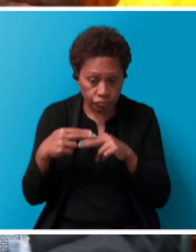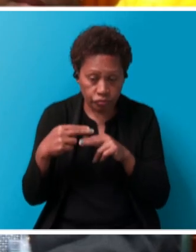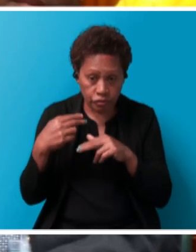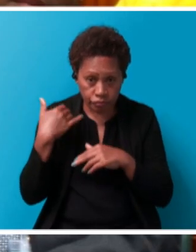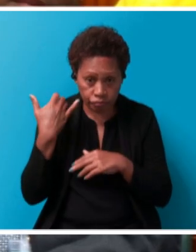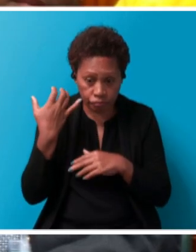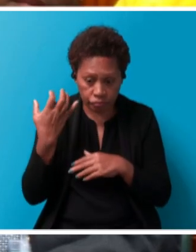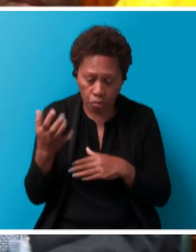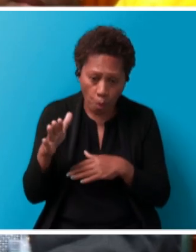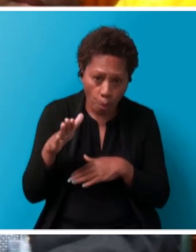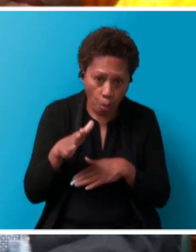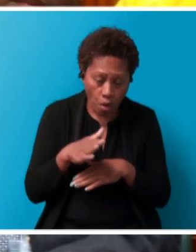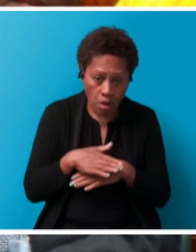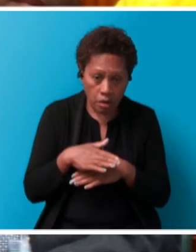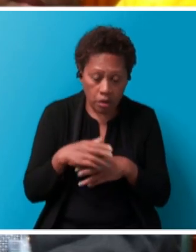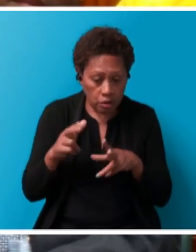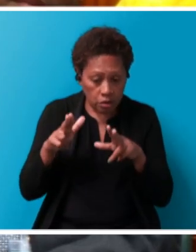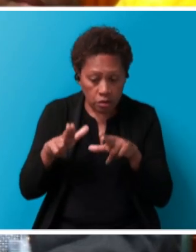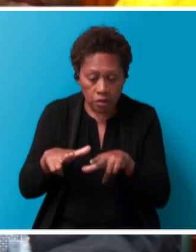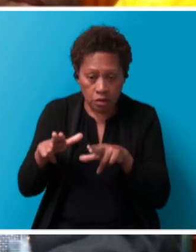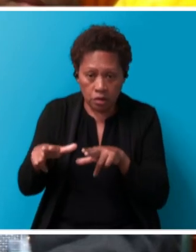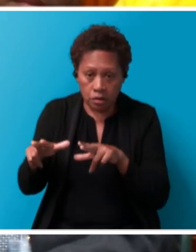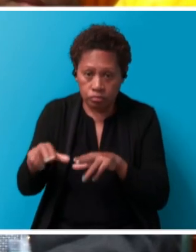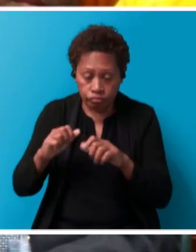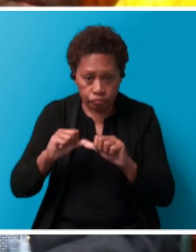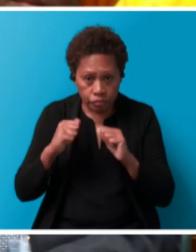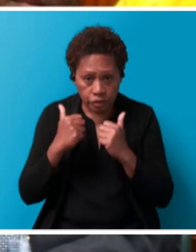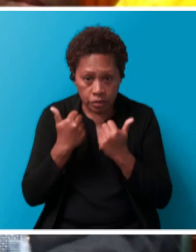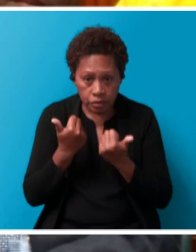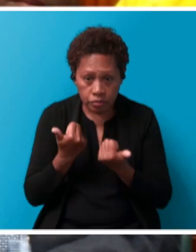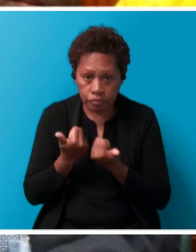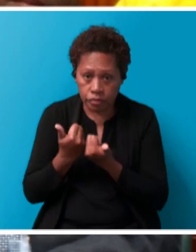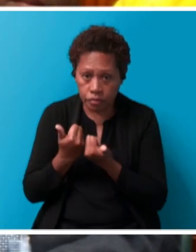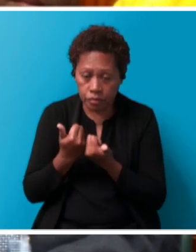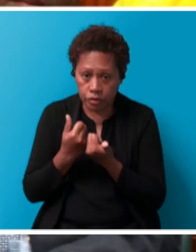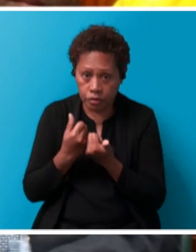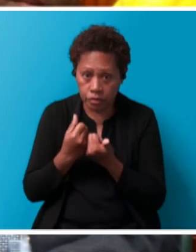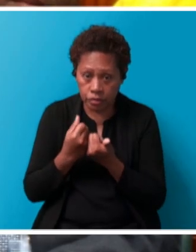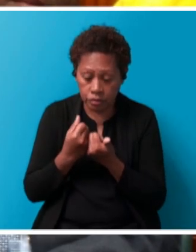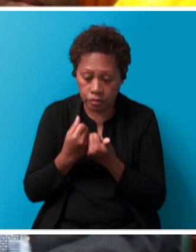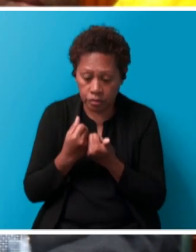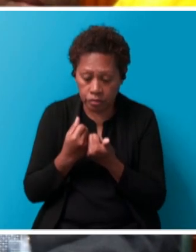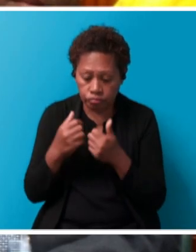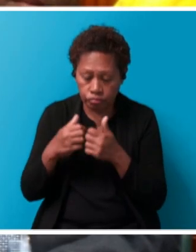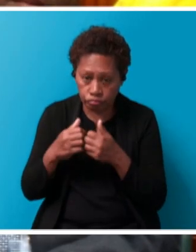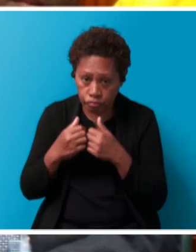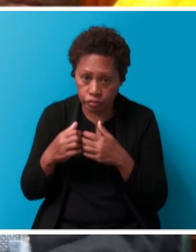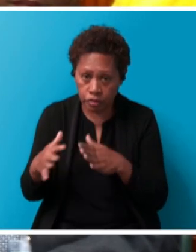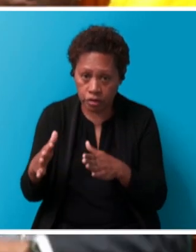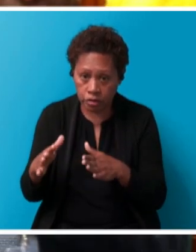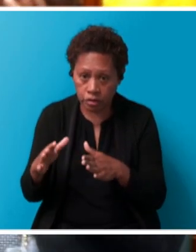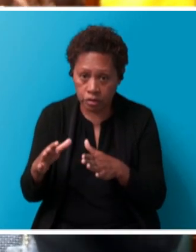International Solar Alliance, has signed an agreement to establish the STACI, Solar Technology and Application Resource